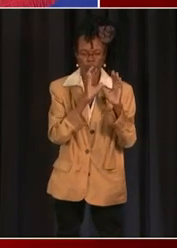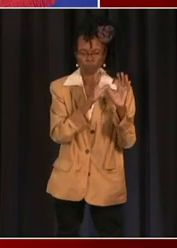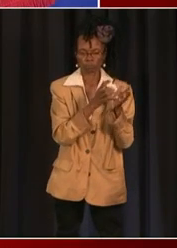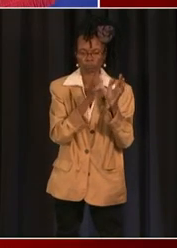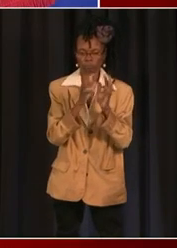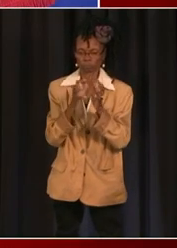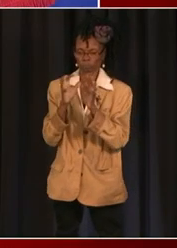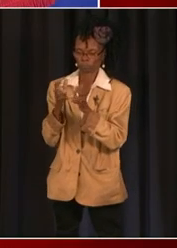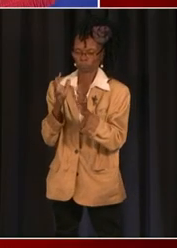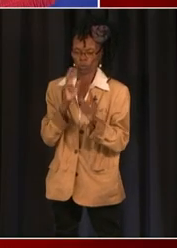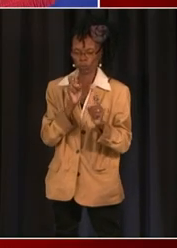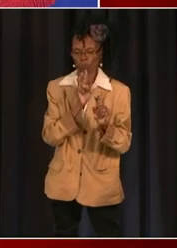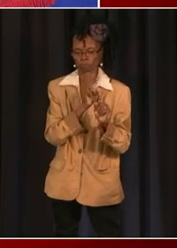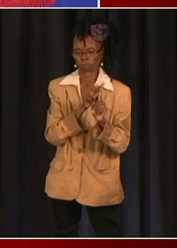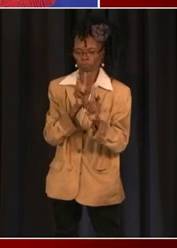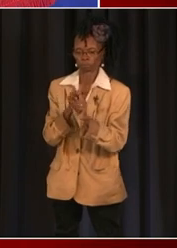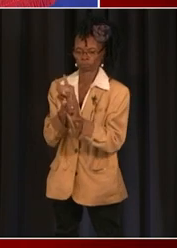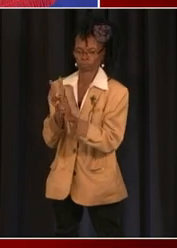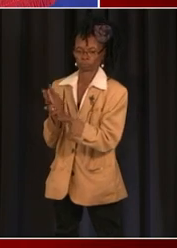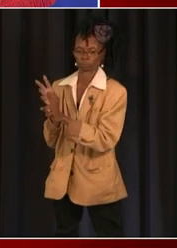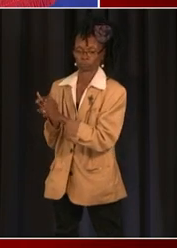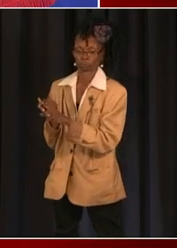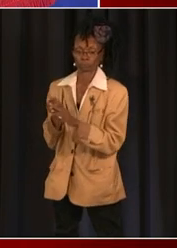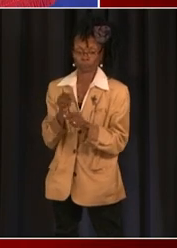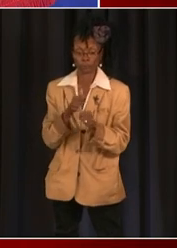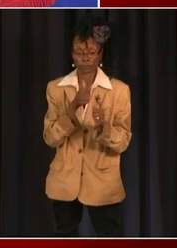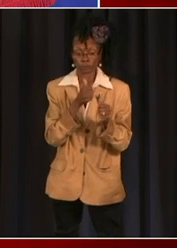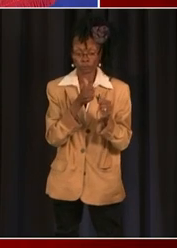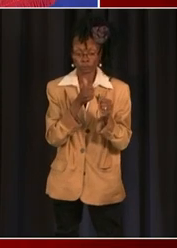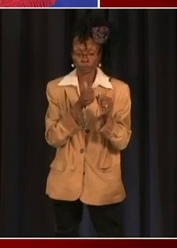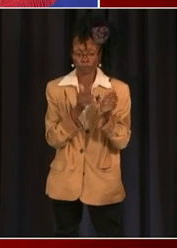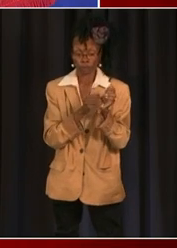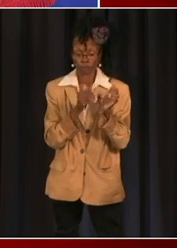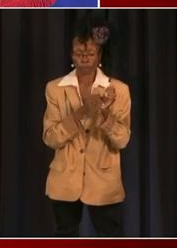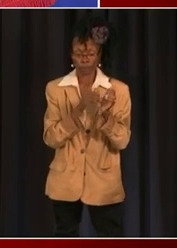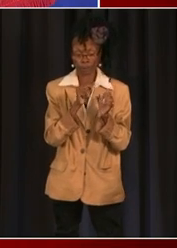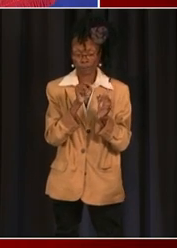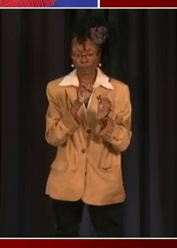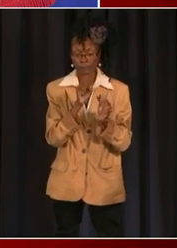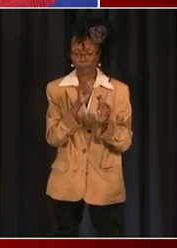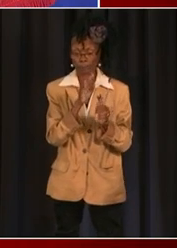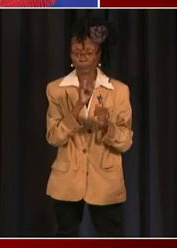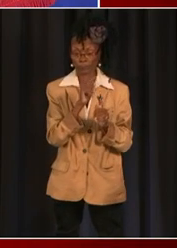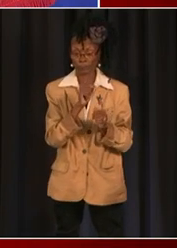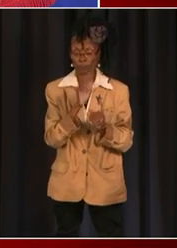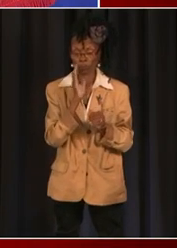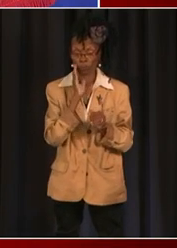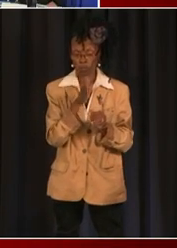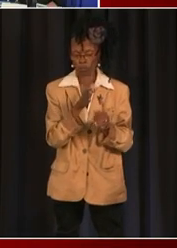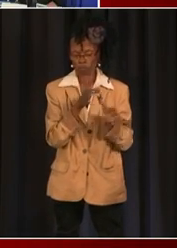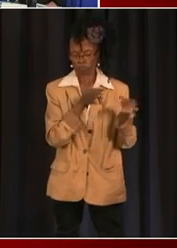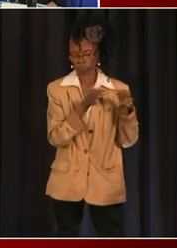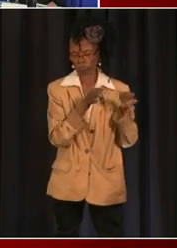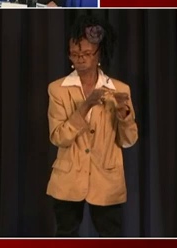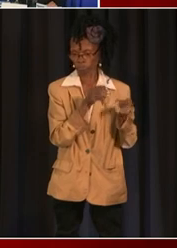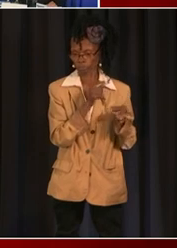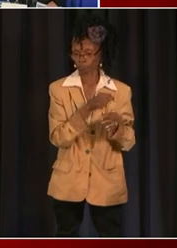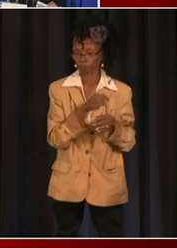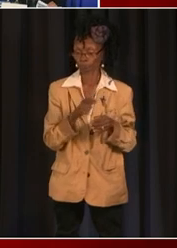education. Dr. Nesbitt will have some words, and then we'll hear from Chancellor Farabee. Dr. Grant. Thank you, Mayor